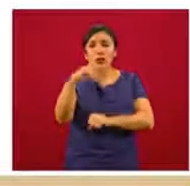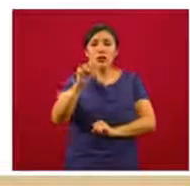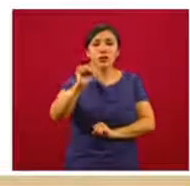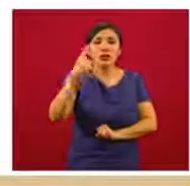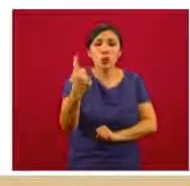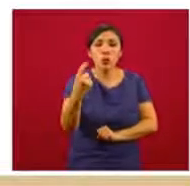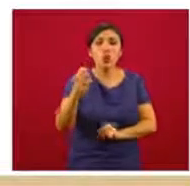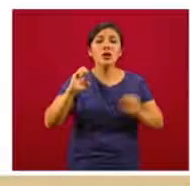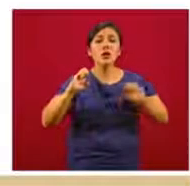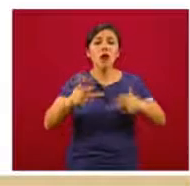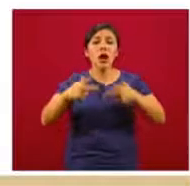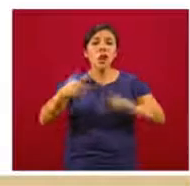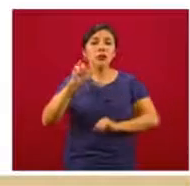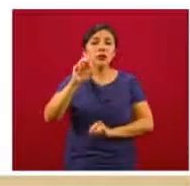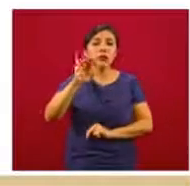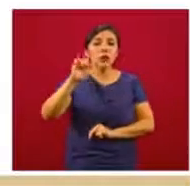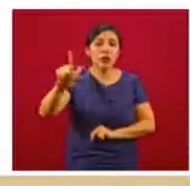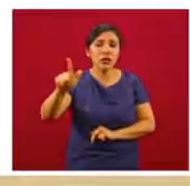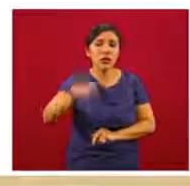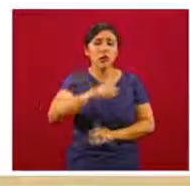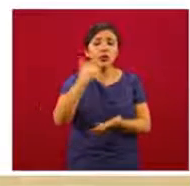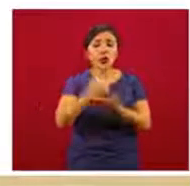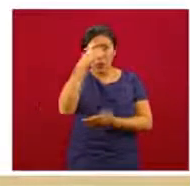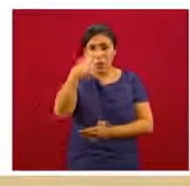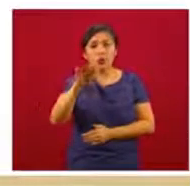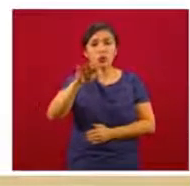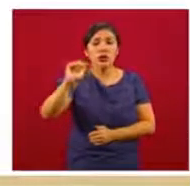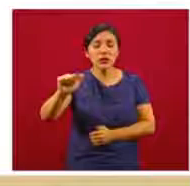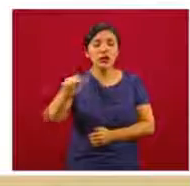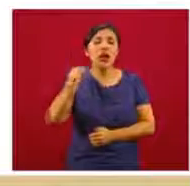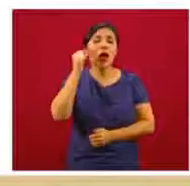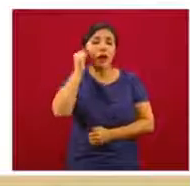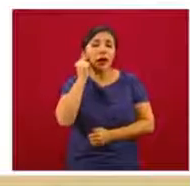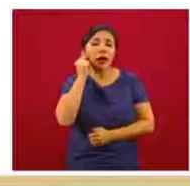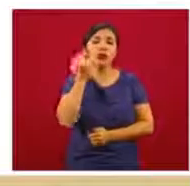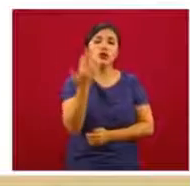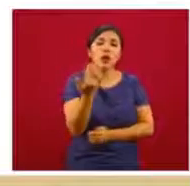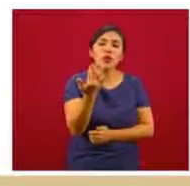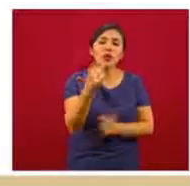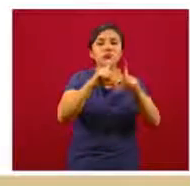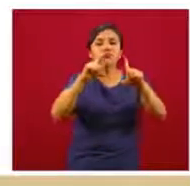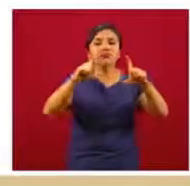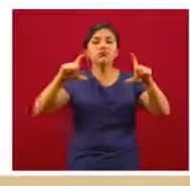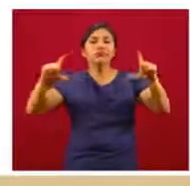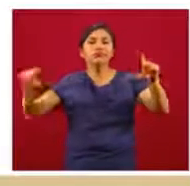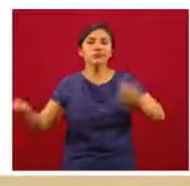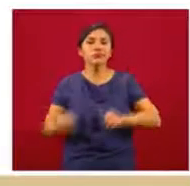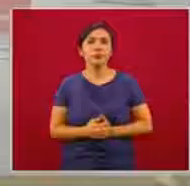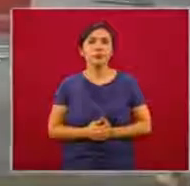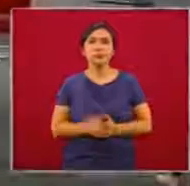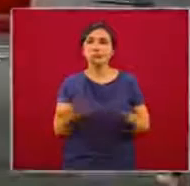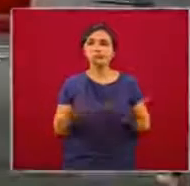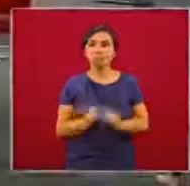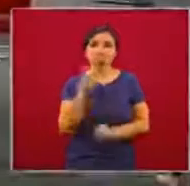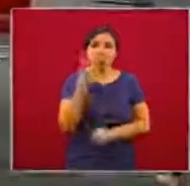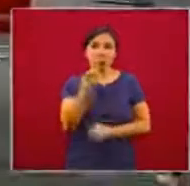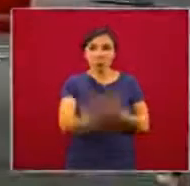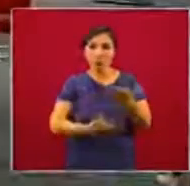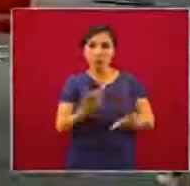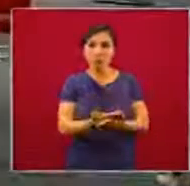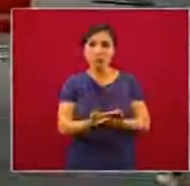Baja California, state of Mexico, 61, Chiapas, 57, Mexico City, 56,